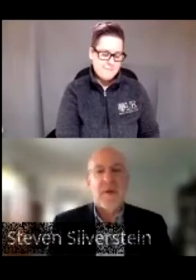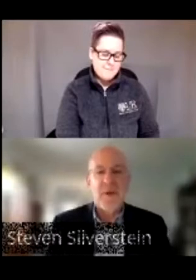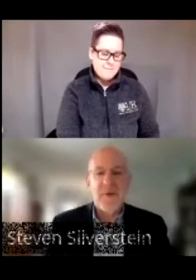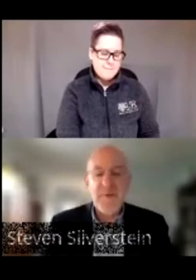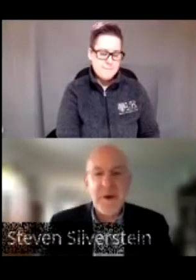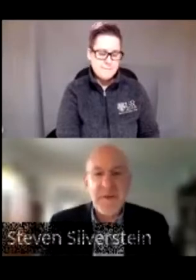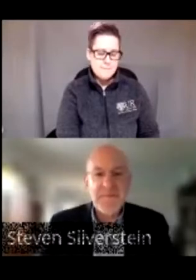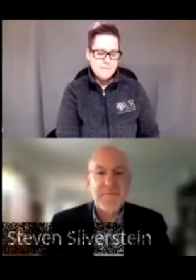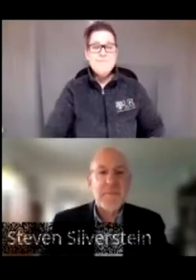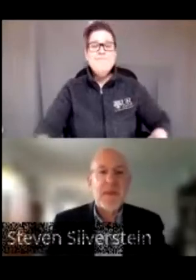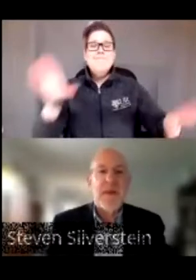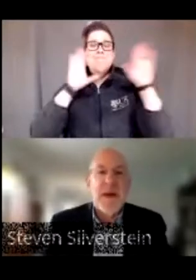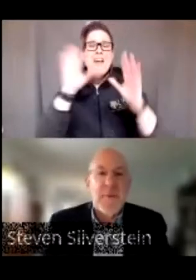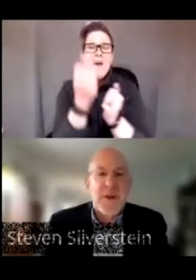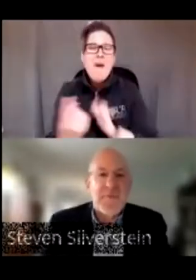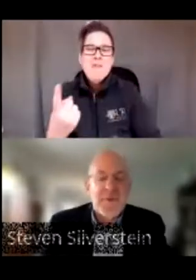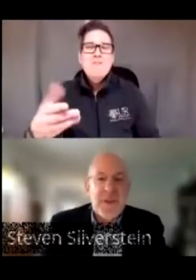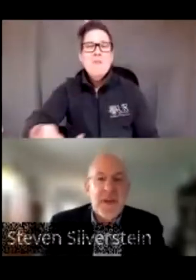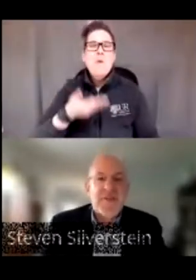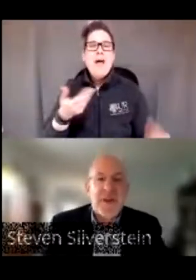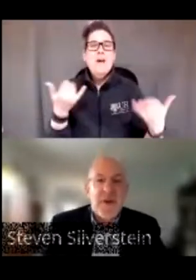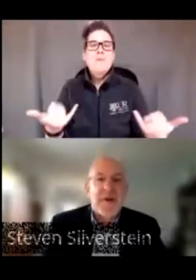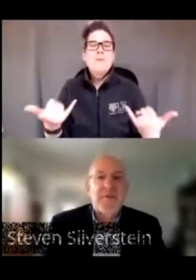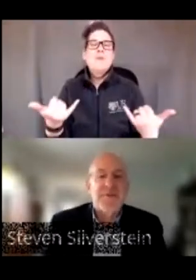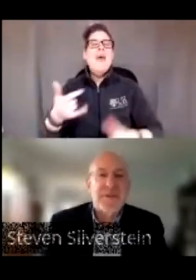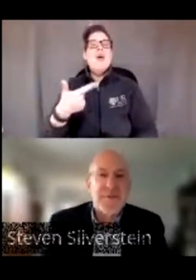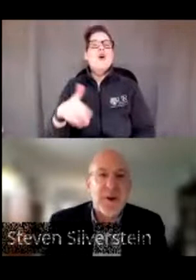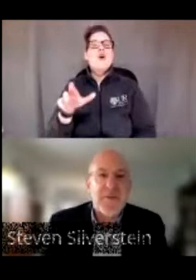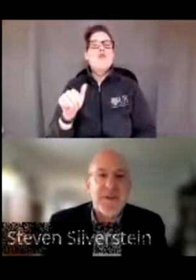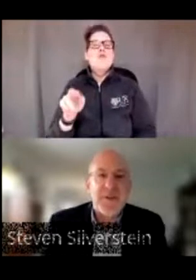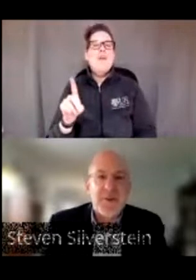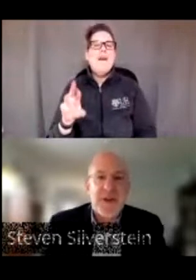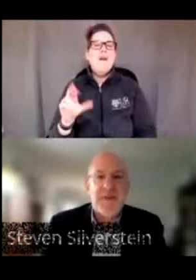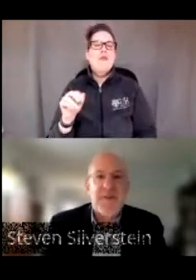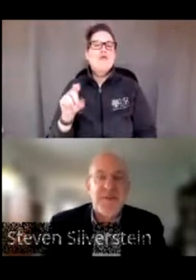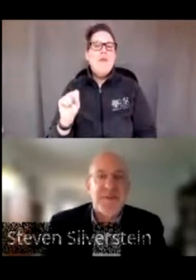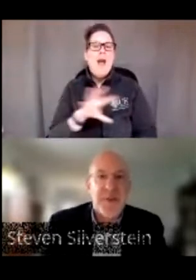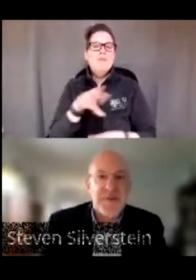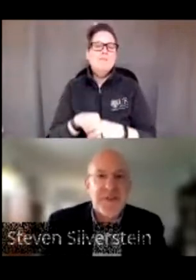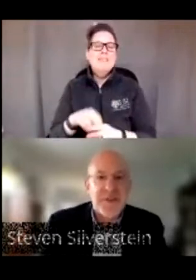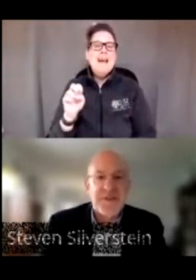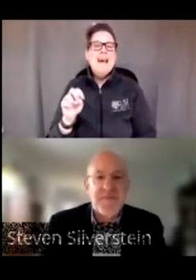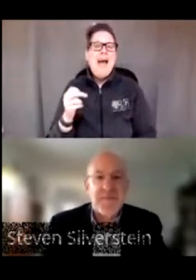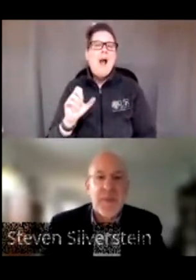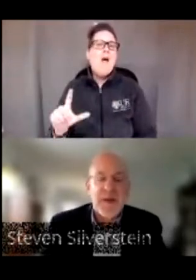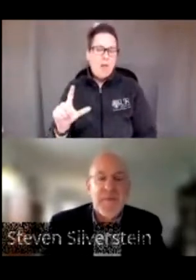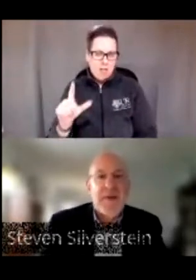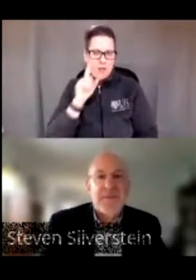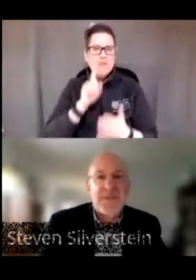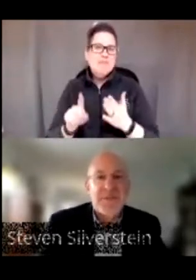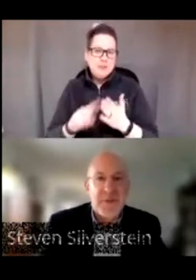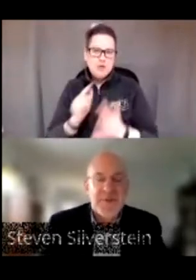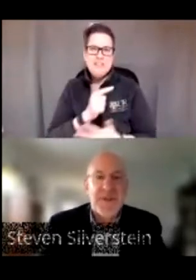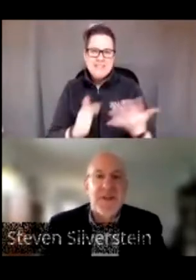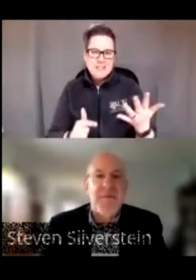Hello, everybody, and welcome to today's Grand Rounds, which is part of our George Engel Research Round Series. My name is